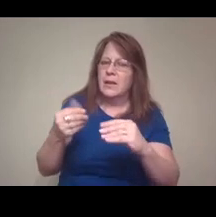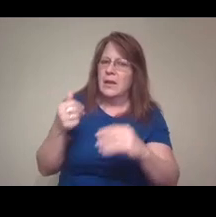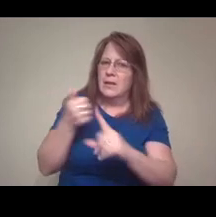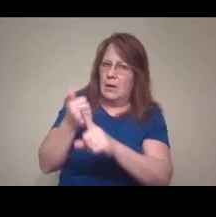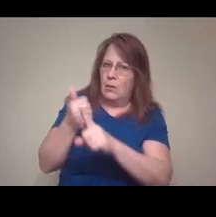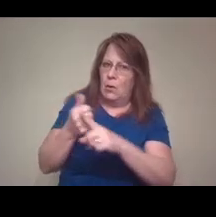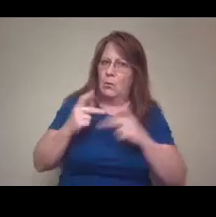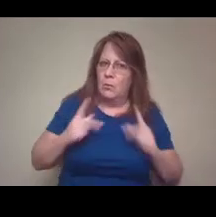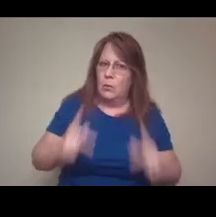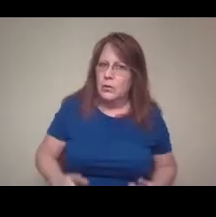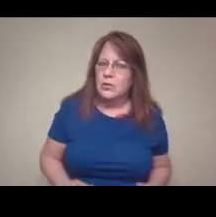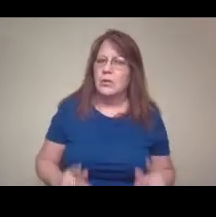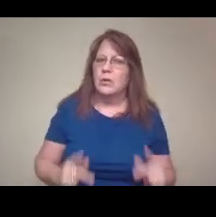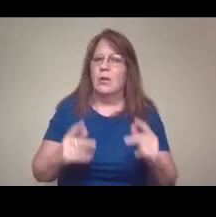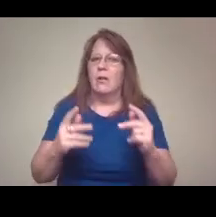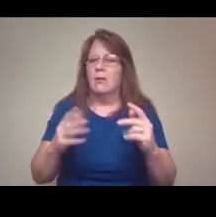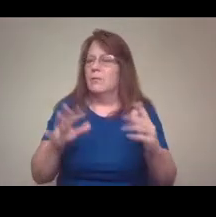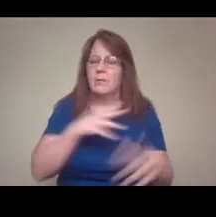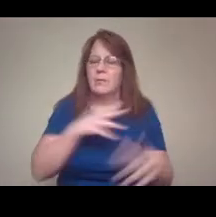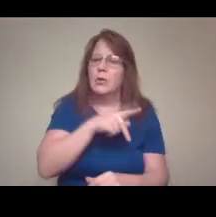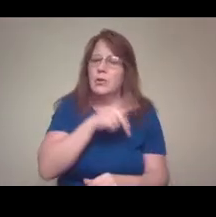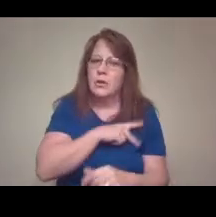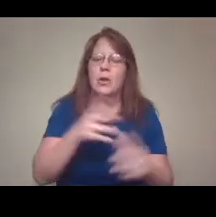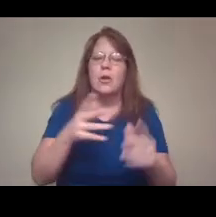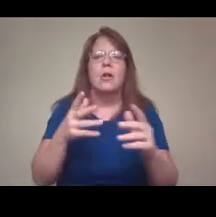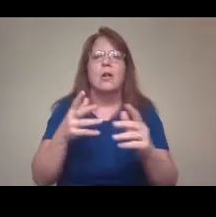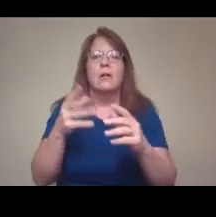health and substance use, how they've overcome